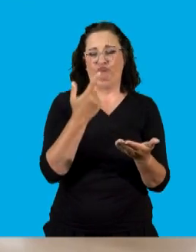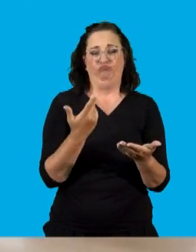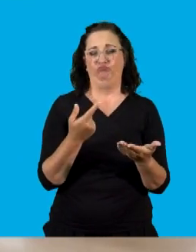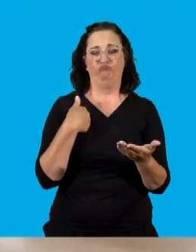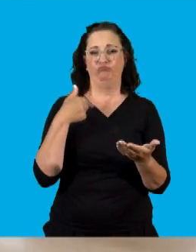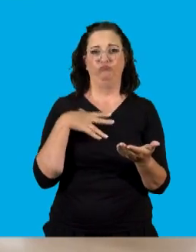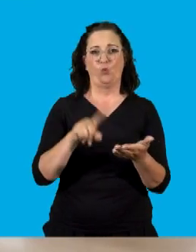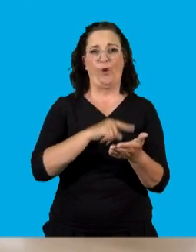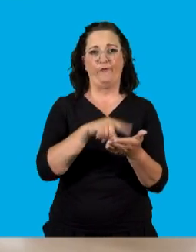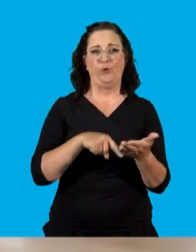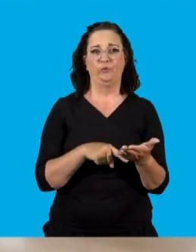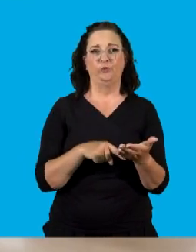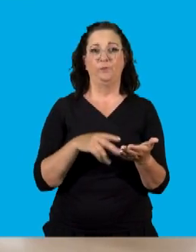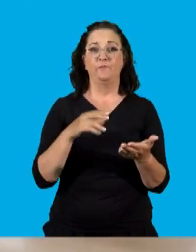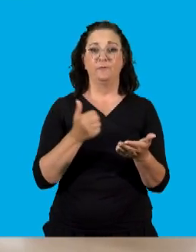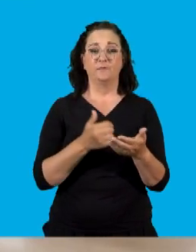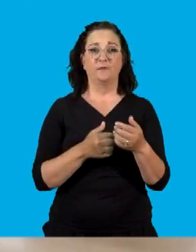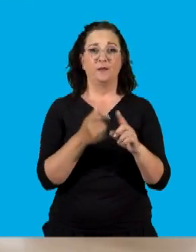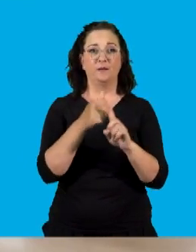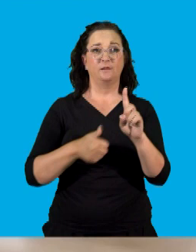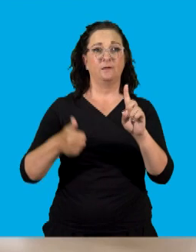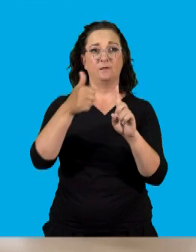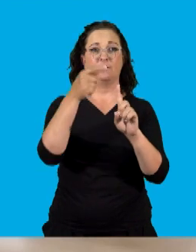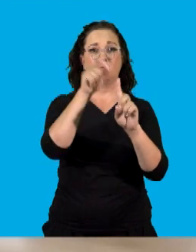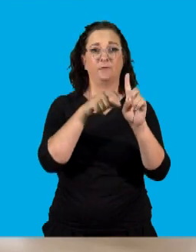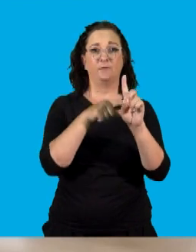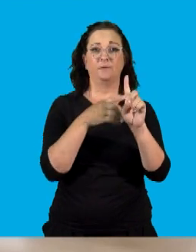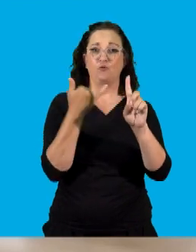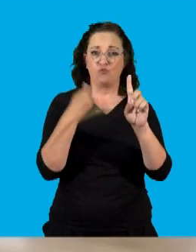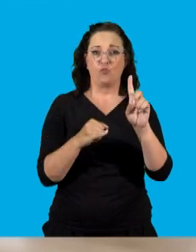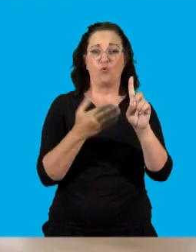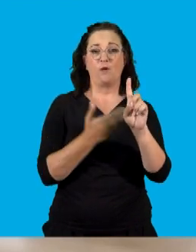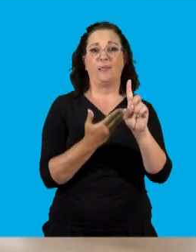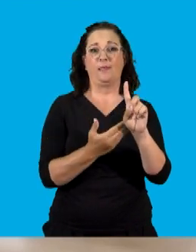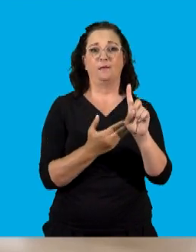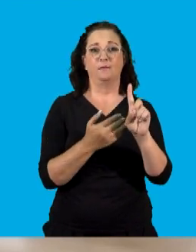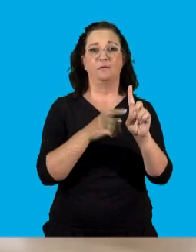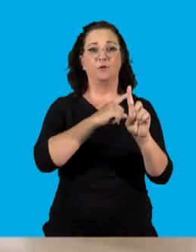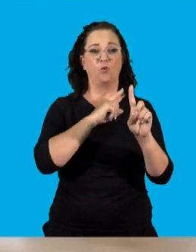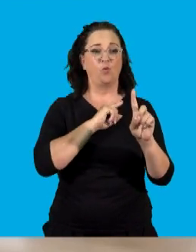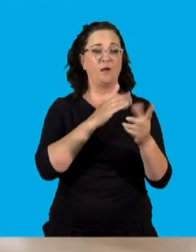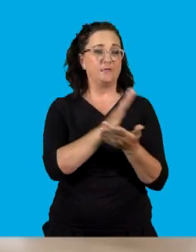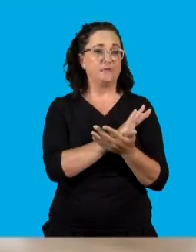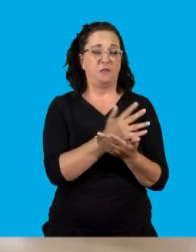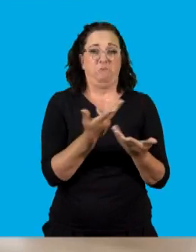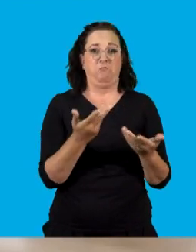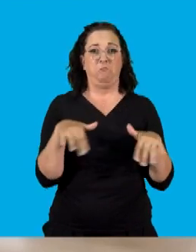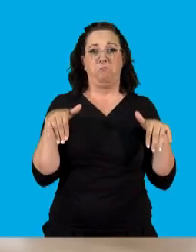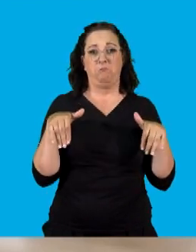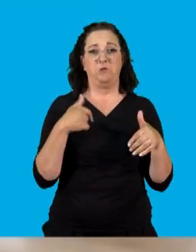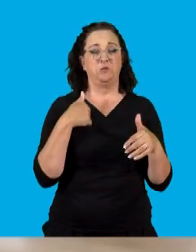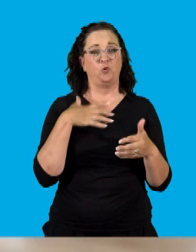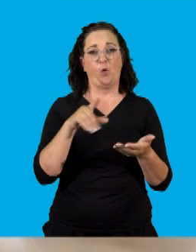to exercise their voting right, and the wrong candidate can end up being appointed as a director of the company because other shareholders